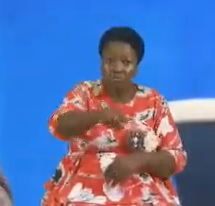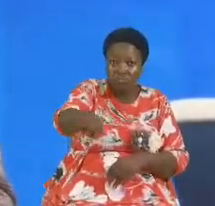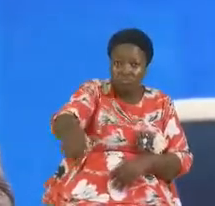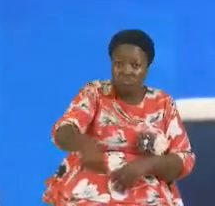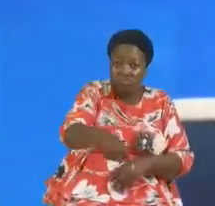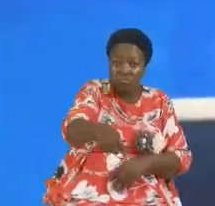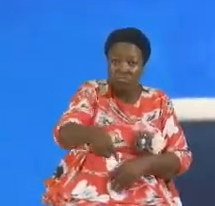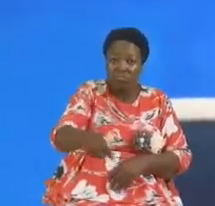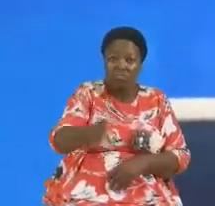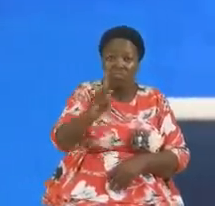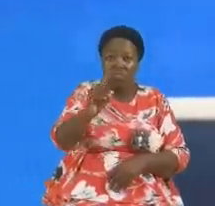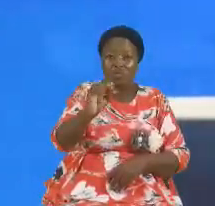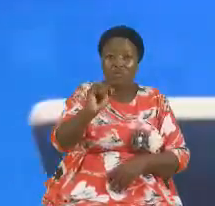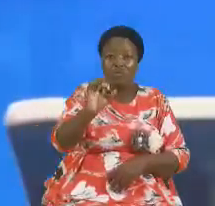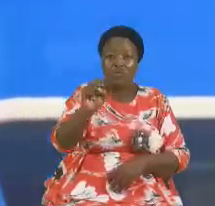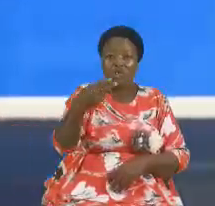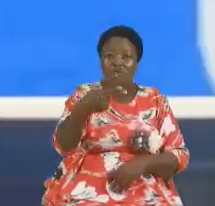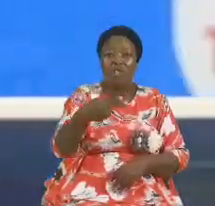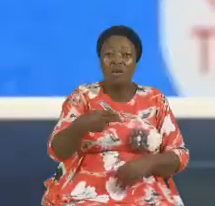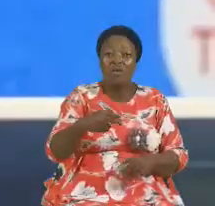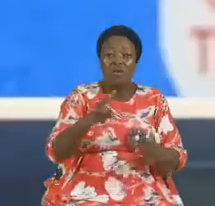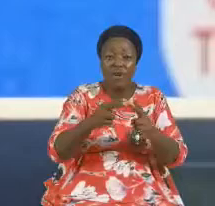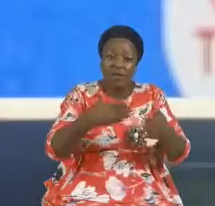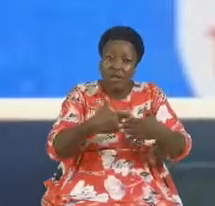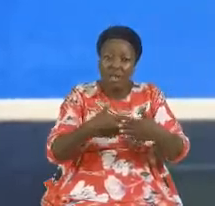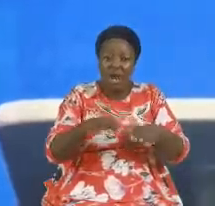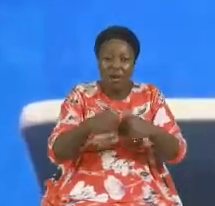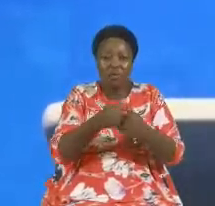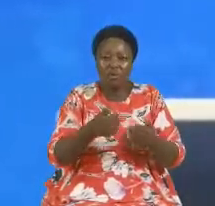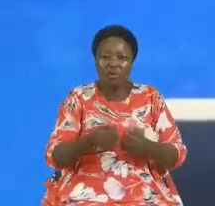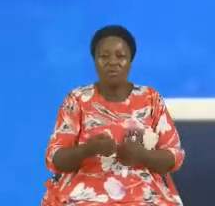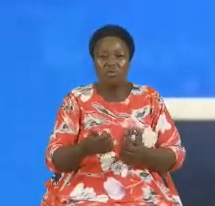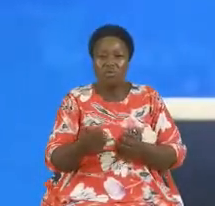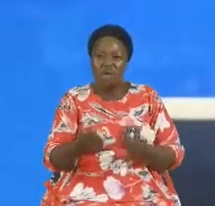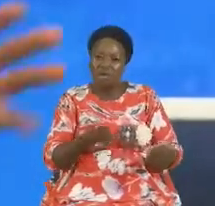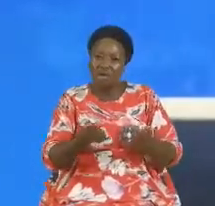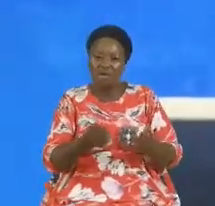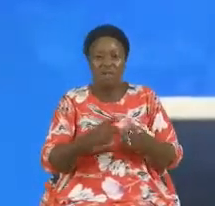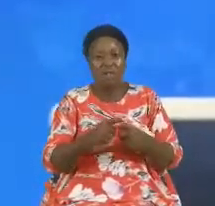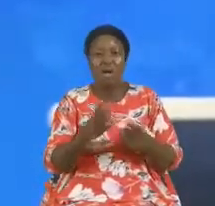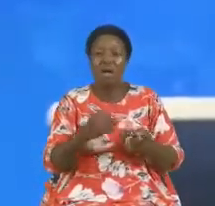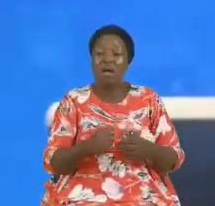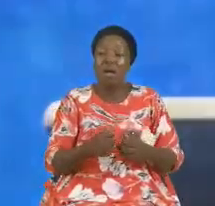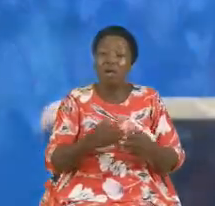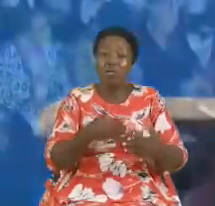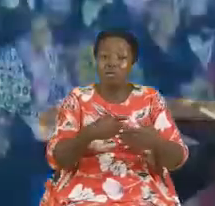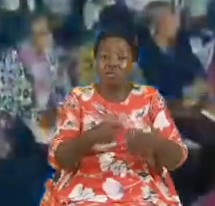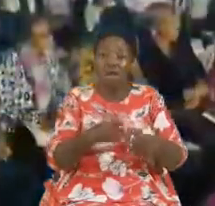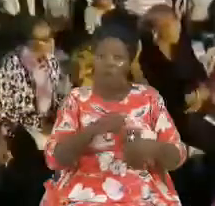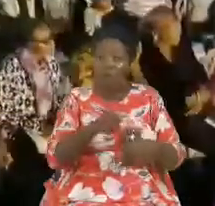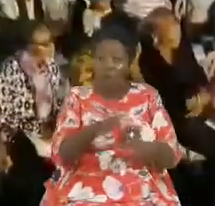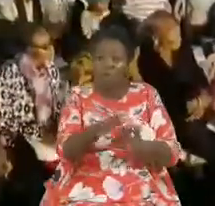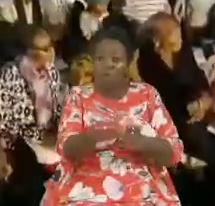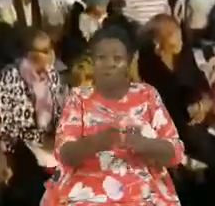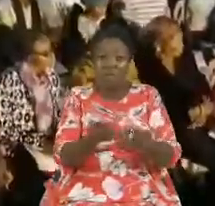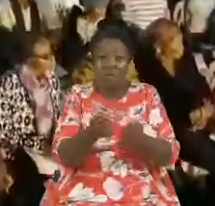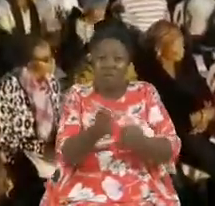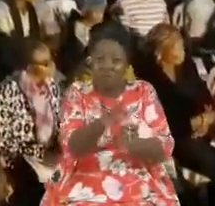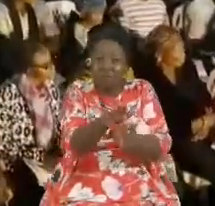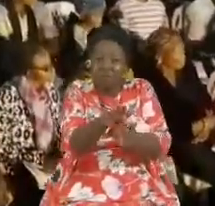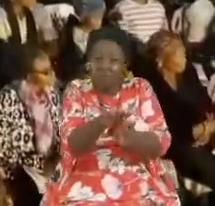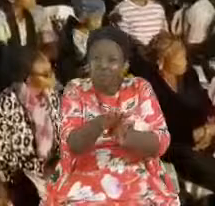you? Yes, I am. If you see a ditch very near, how will you drive? He said, I will